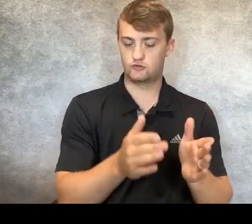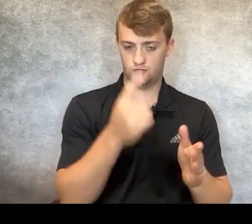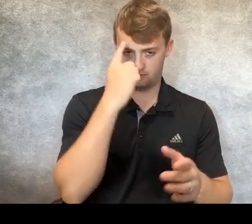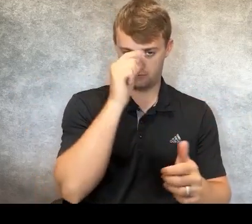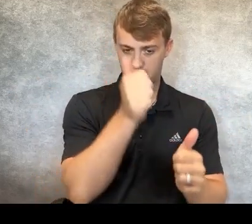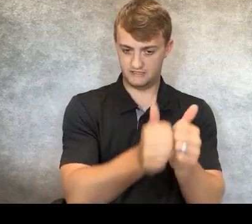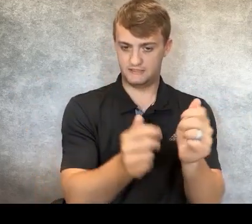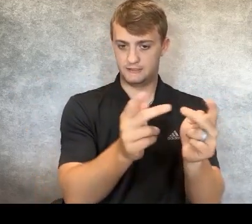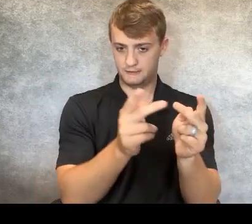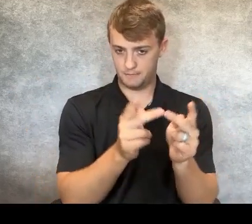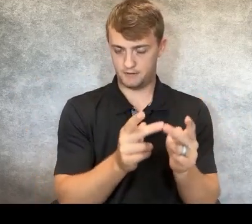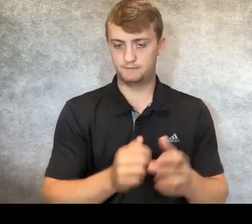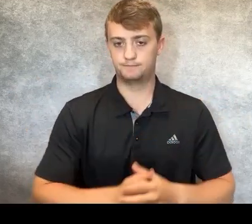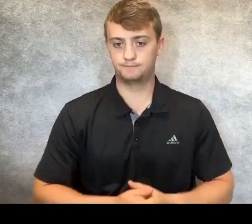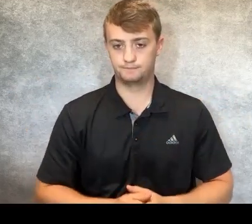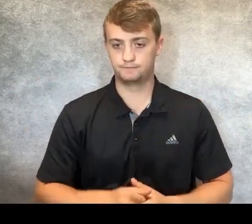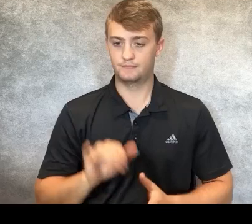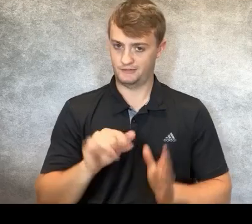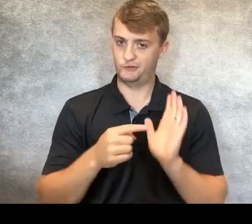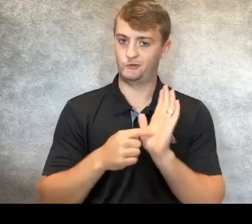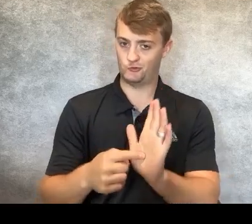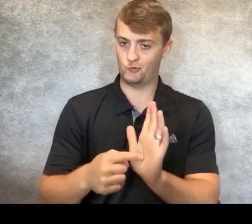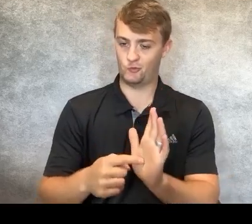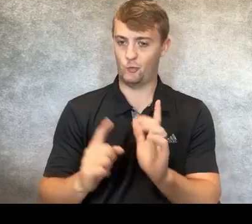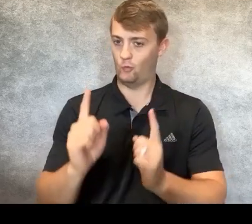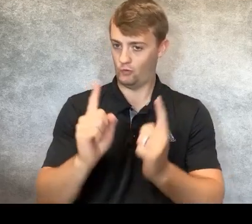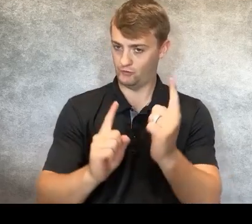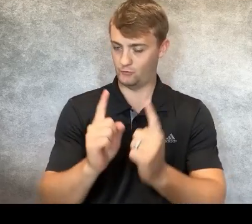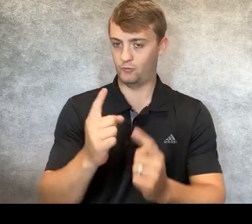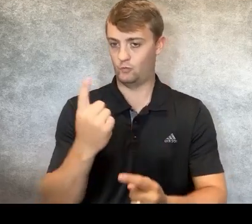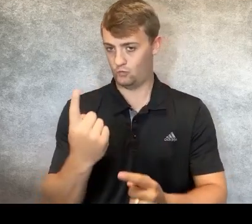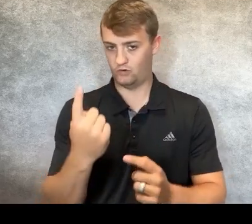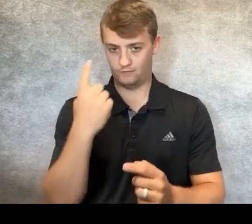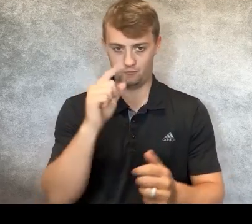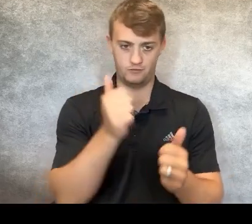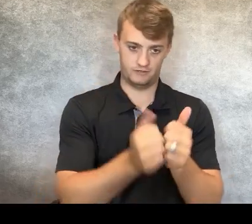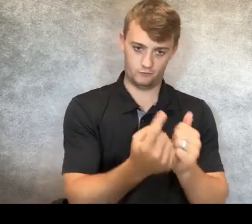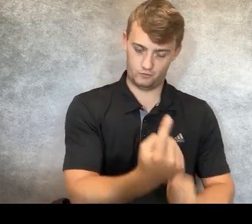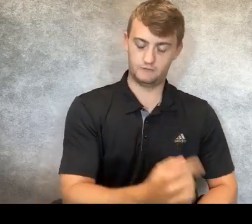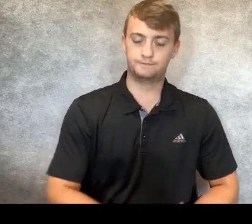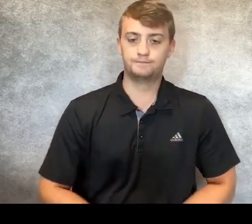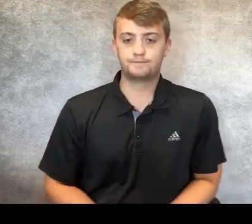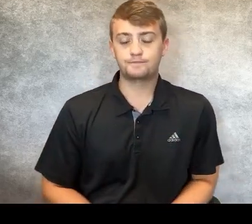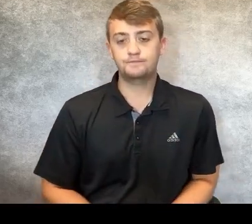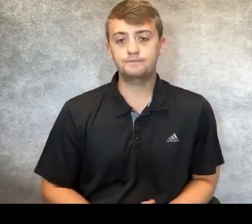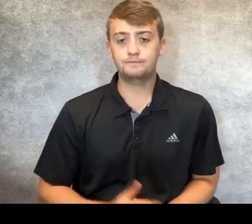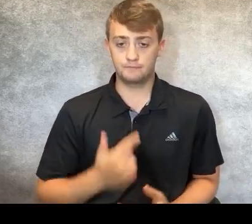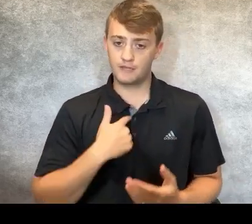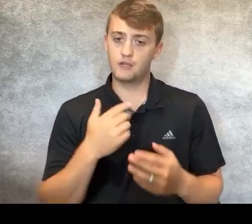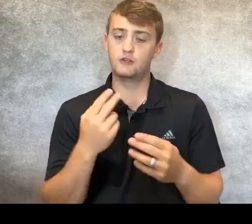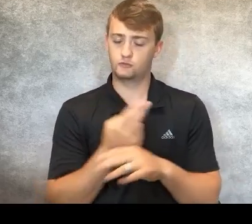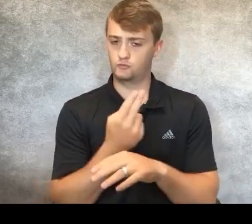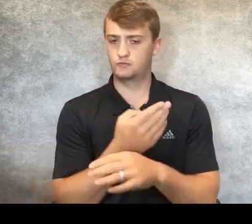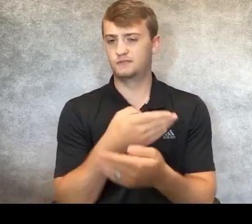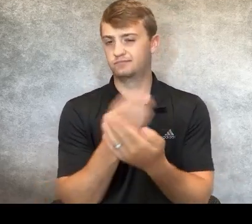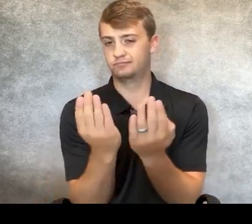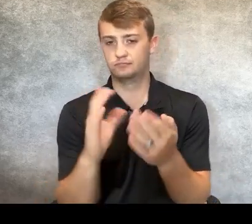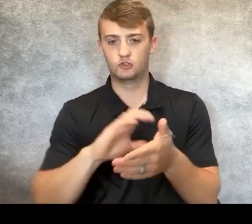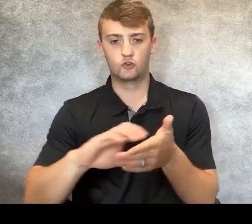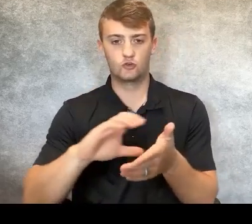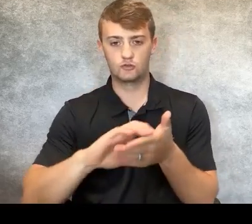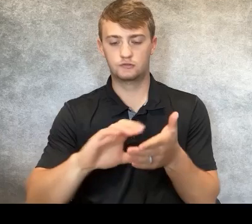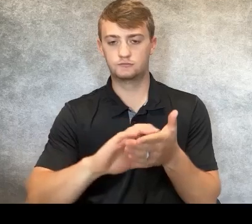counter for each spot, which reinforces that one-to-one correspondence. I've used my deck of